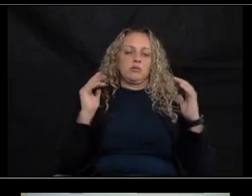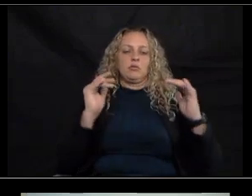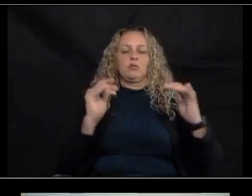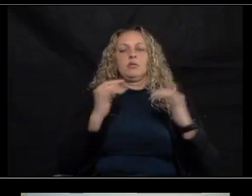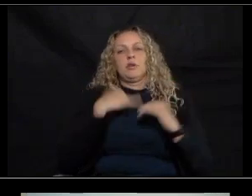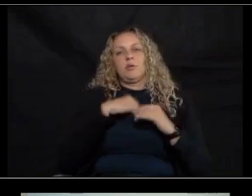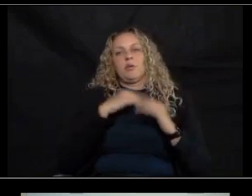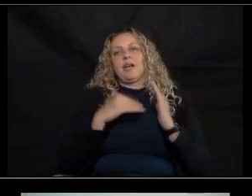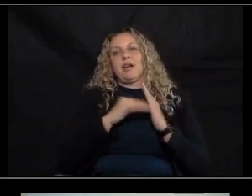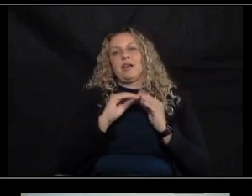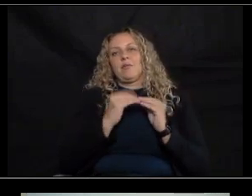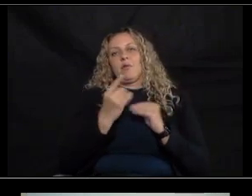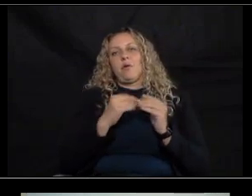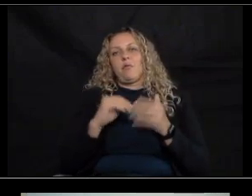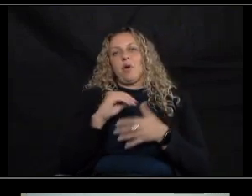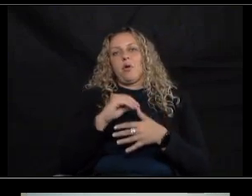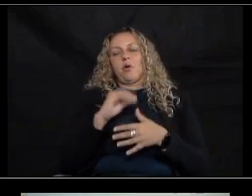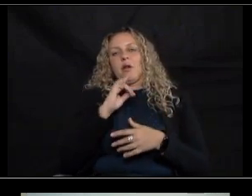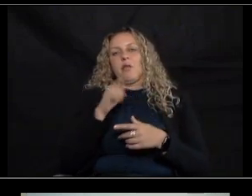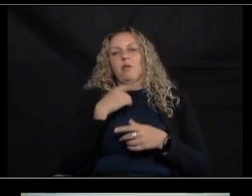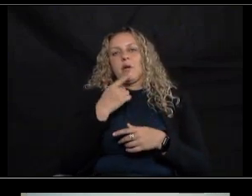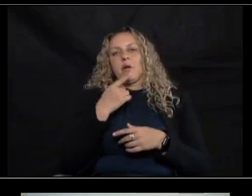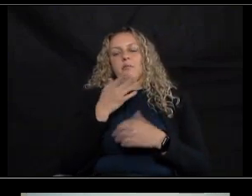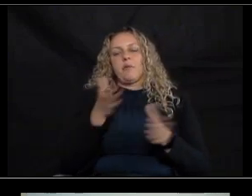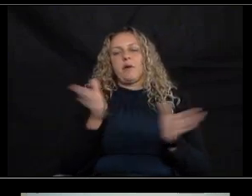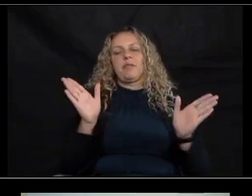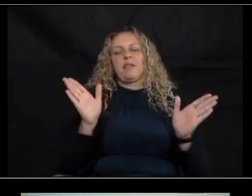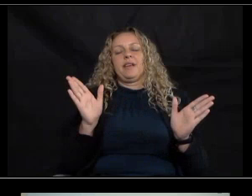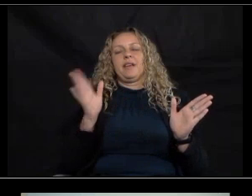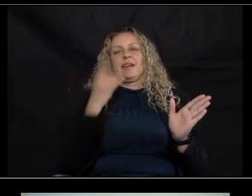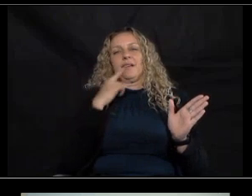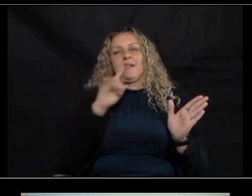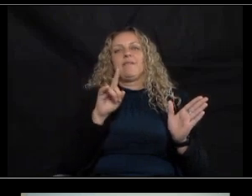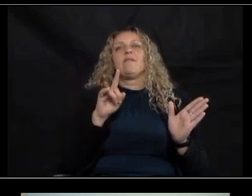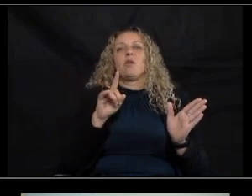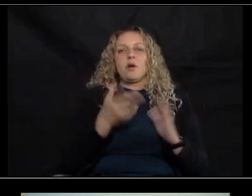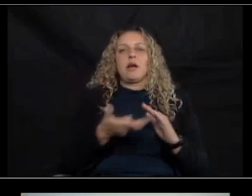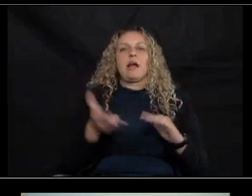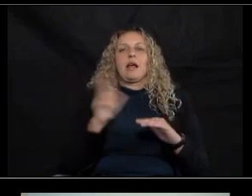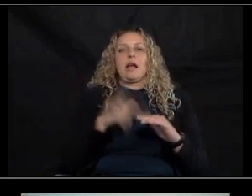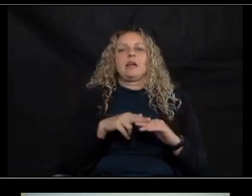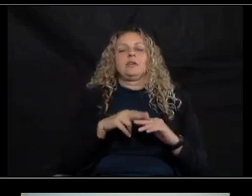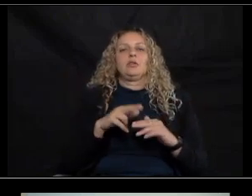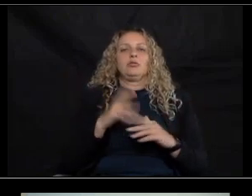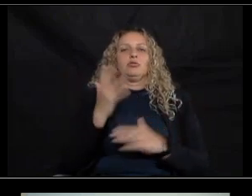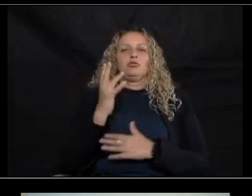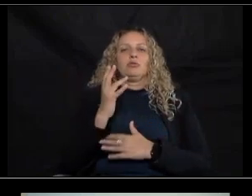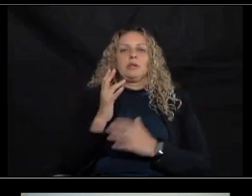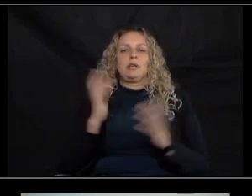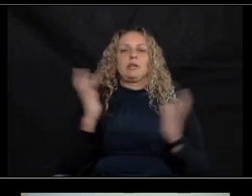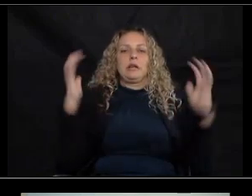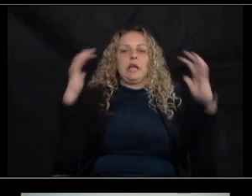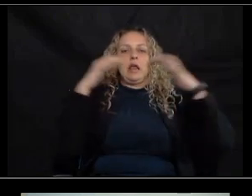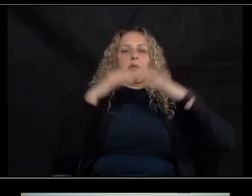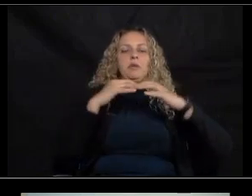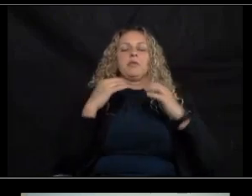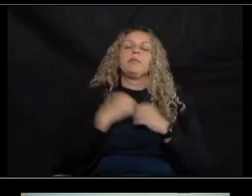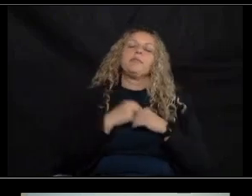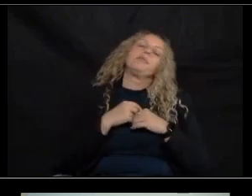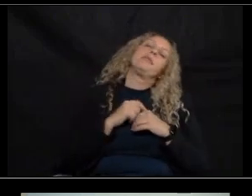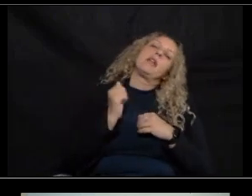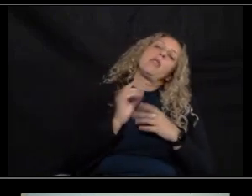again was the number one priority among the public for enhancing tree canopy. And another option